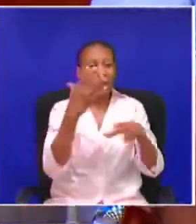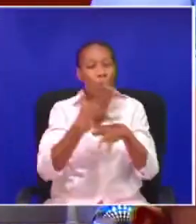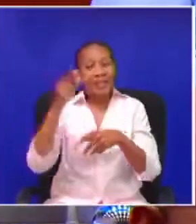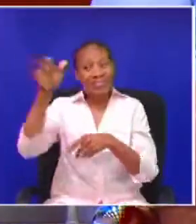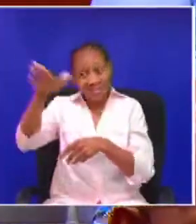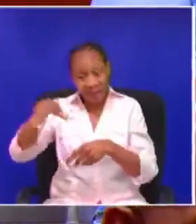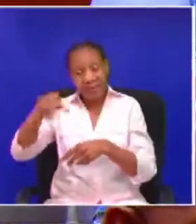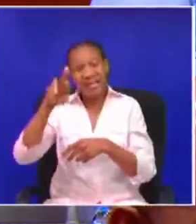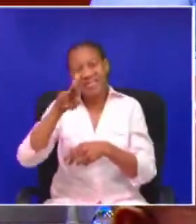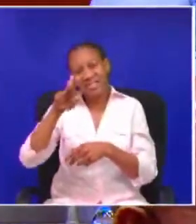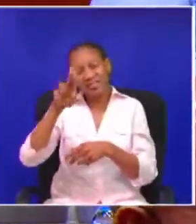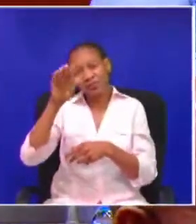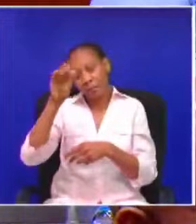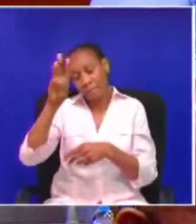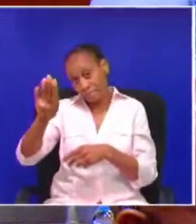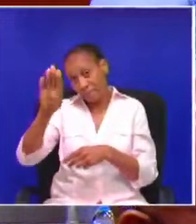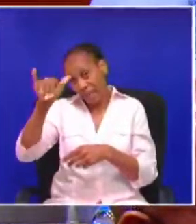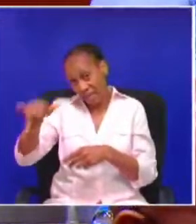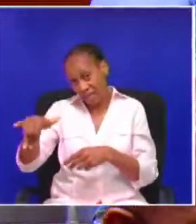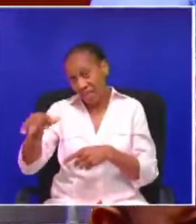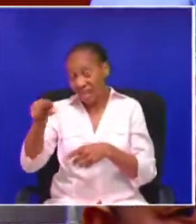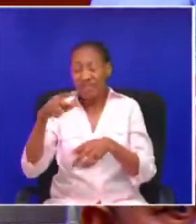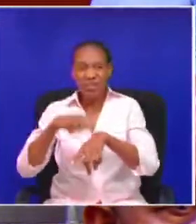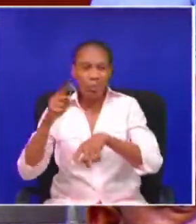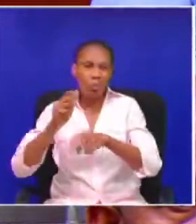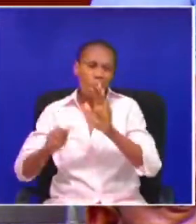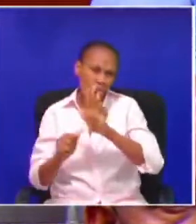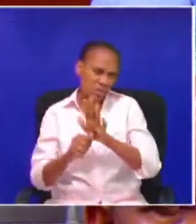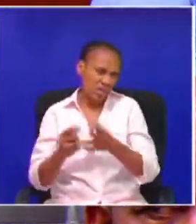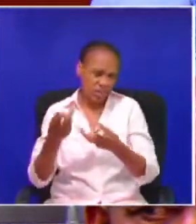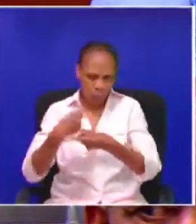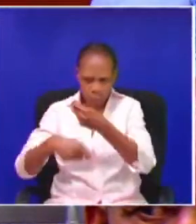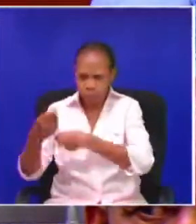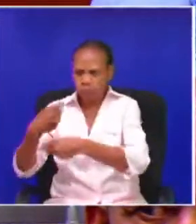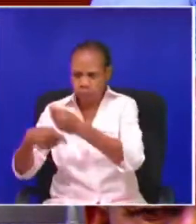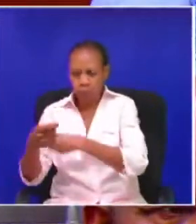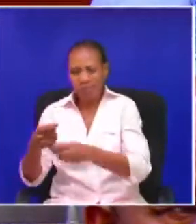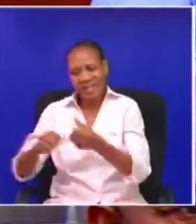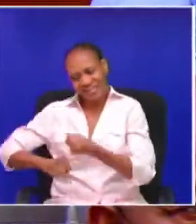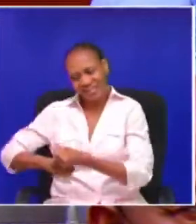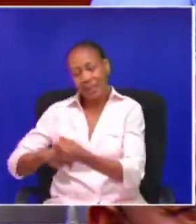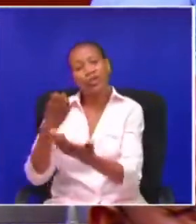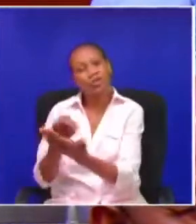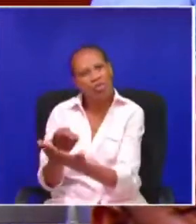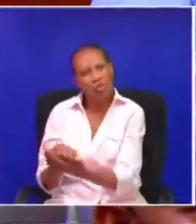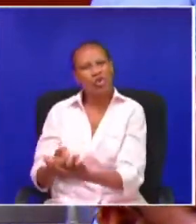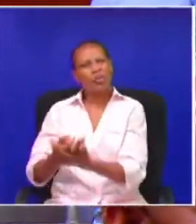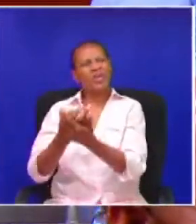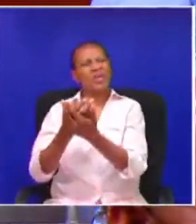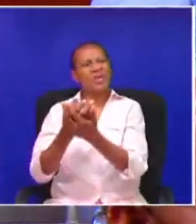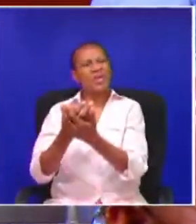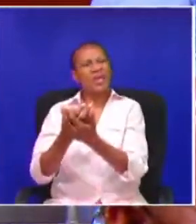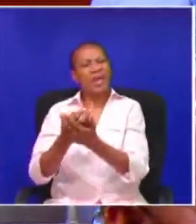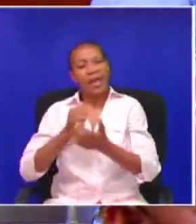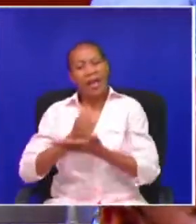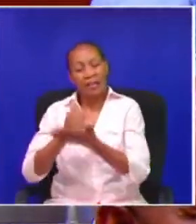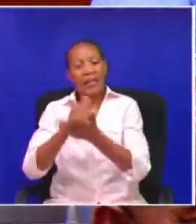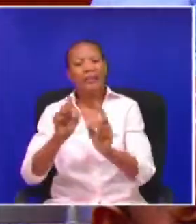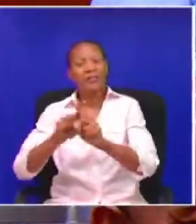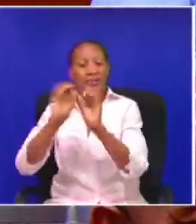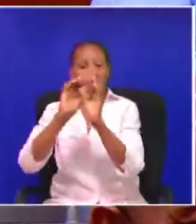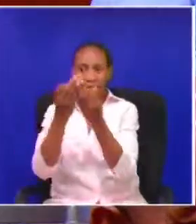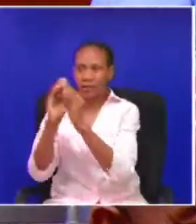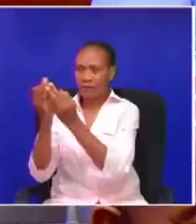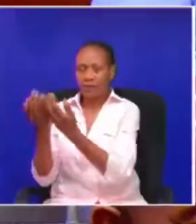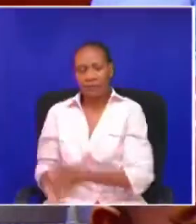corridor, which is essential for exports, contributes to the local economy, municipal revenues, and of course, household incomes. Given